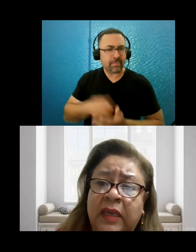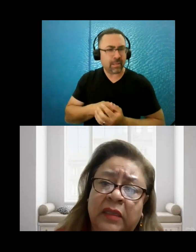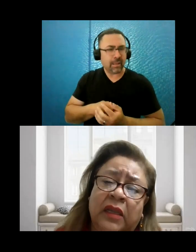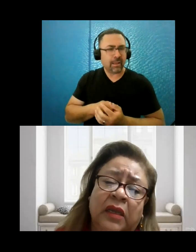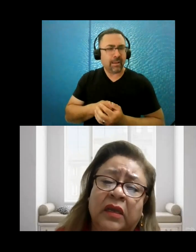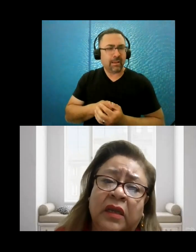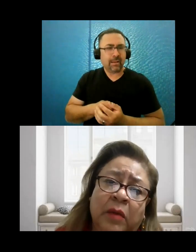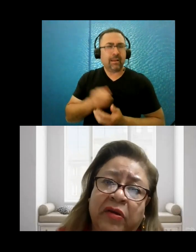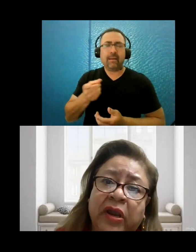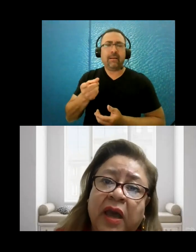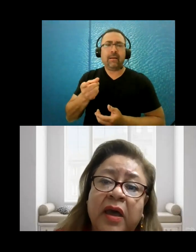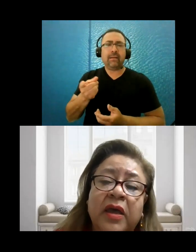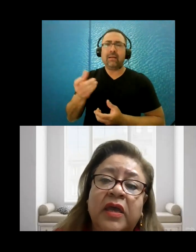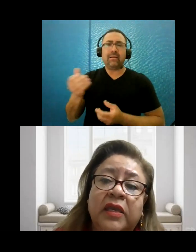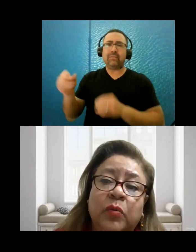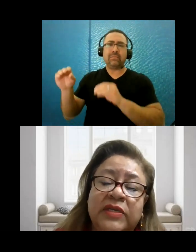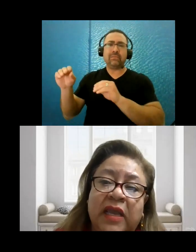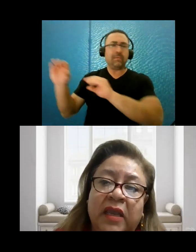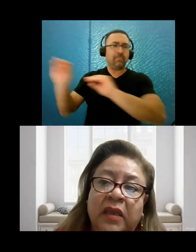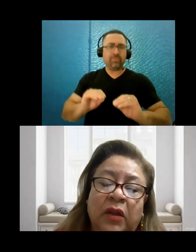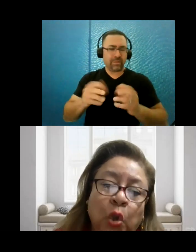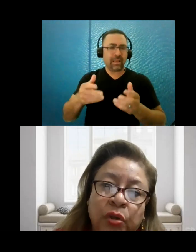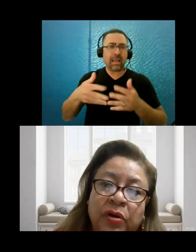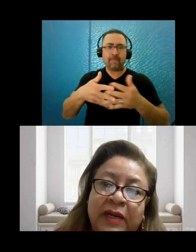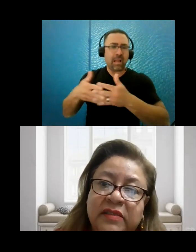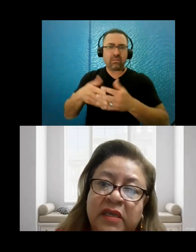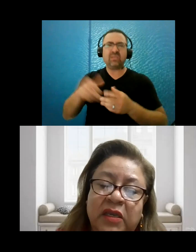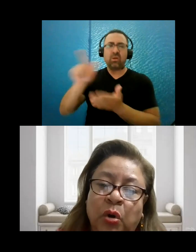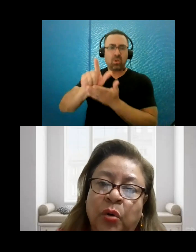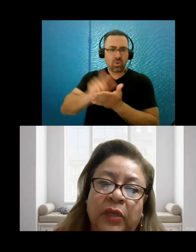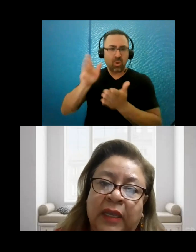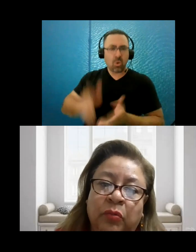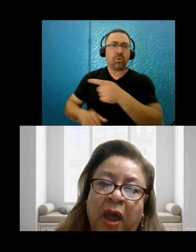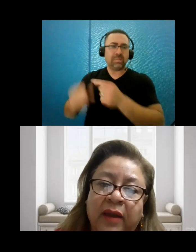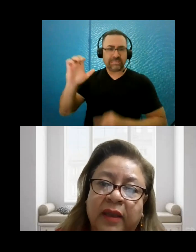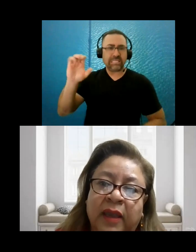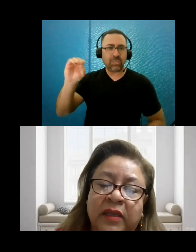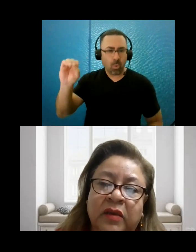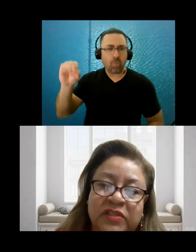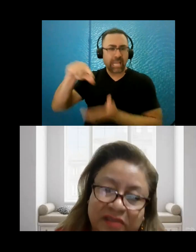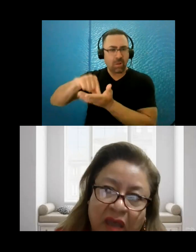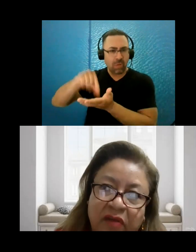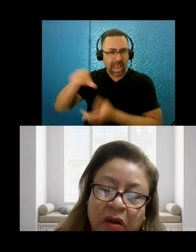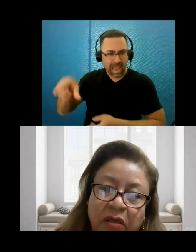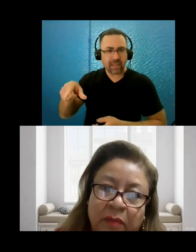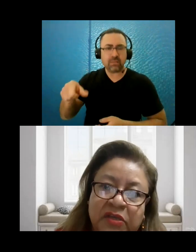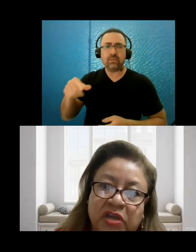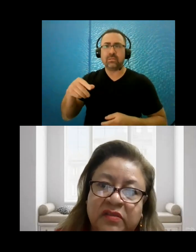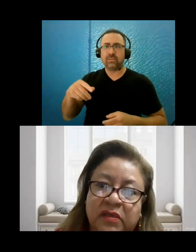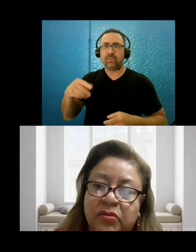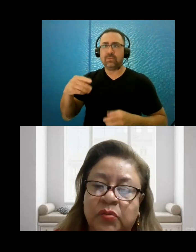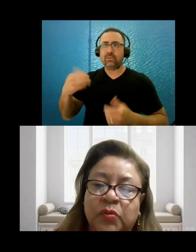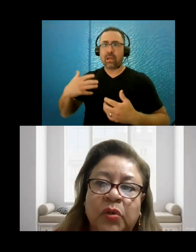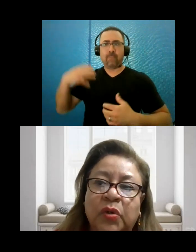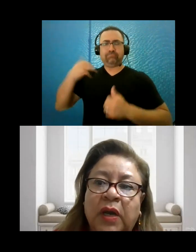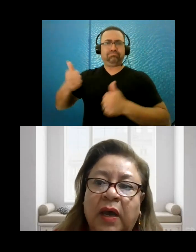be in America. He was a lawyer and a CEO in Iraq, and he was having a hard time